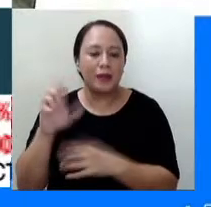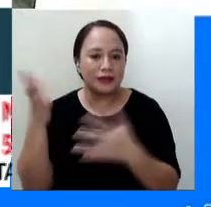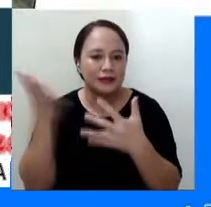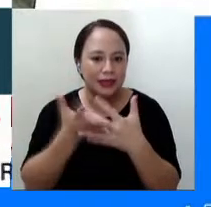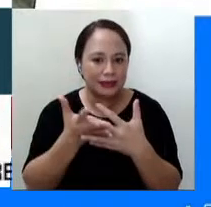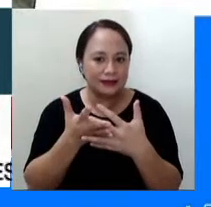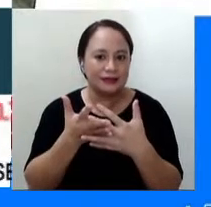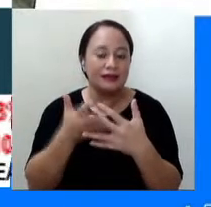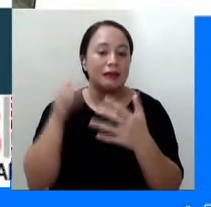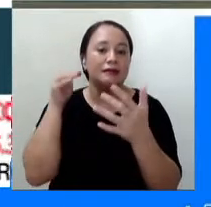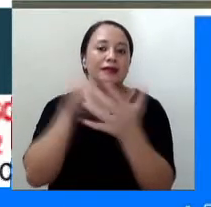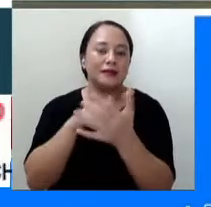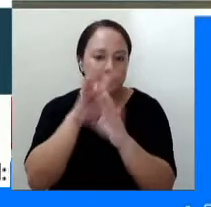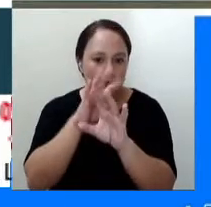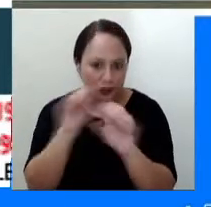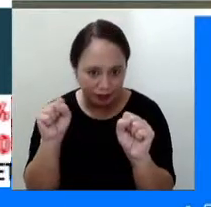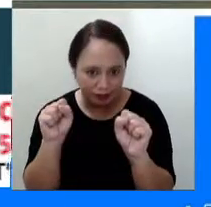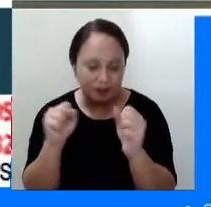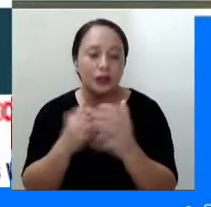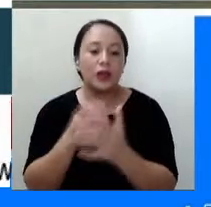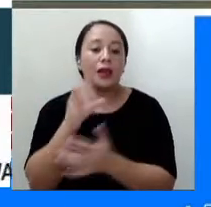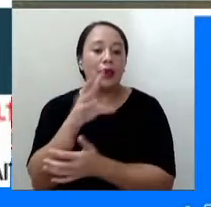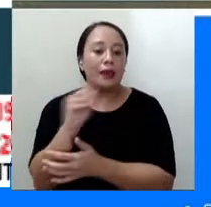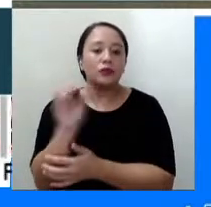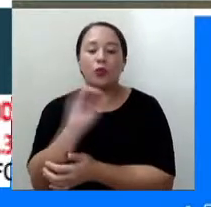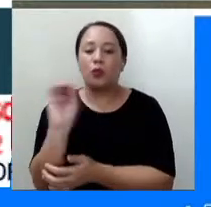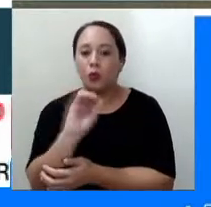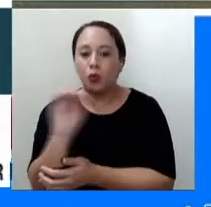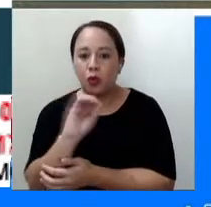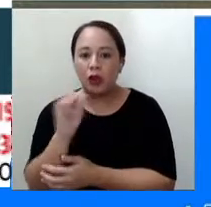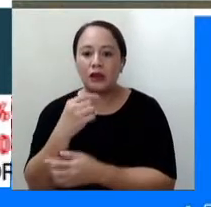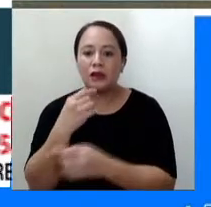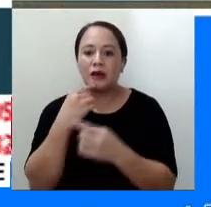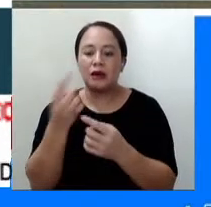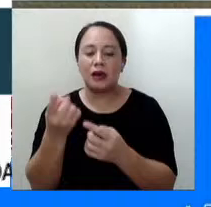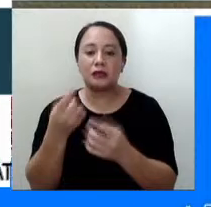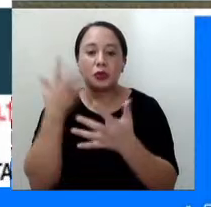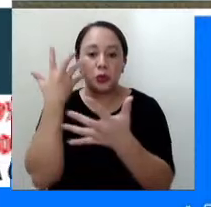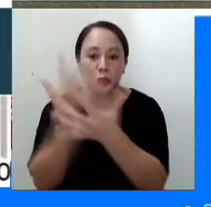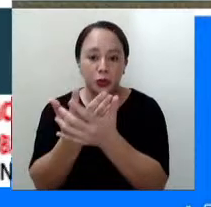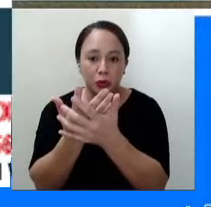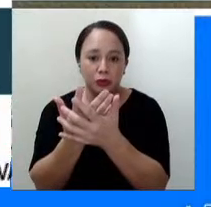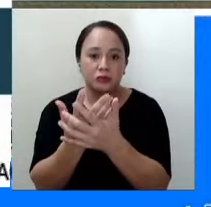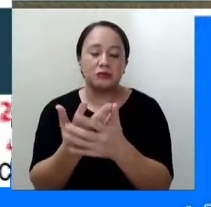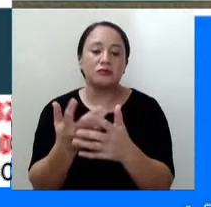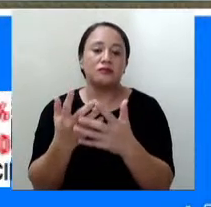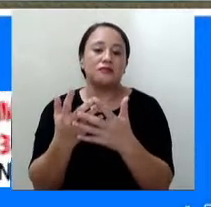presidente. Wala pong kahit sinong mamamahayag na napakulong ang presidente.